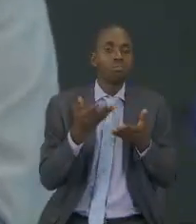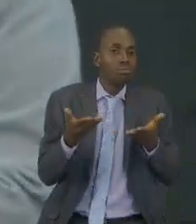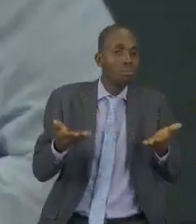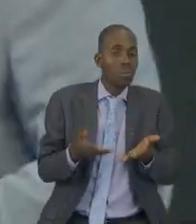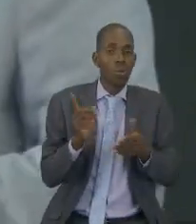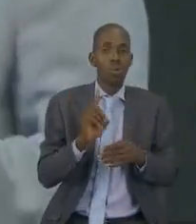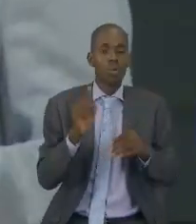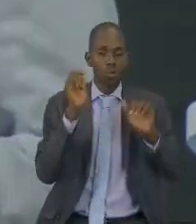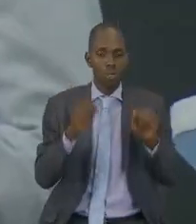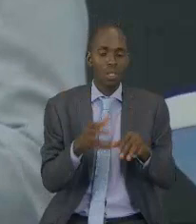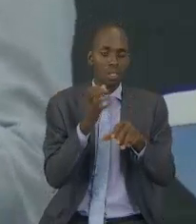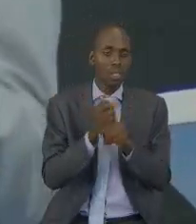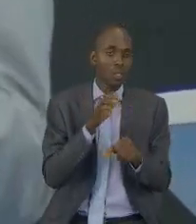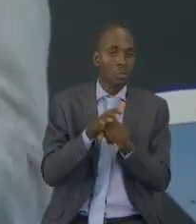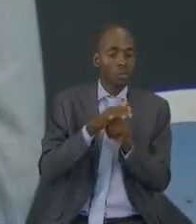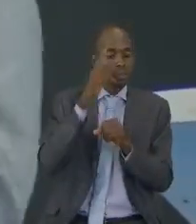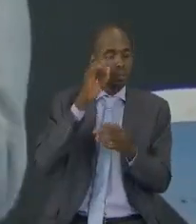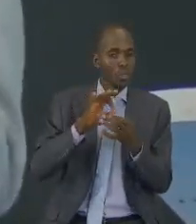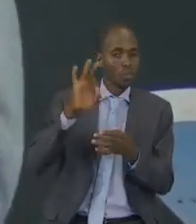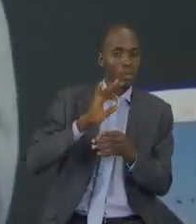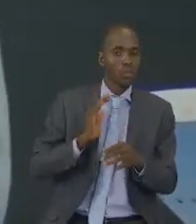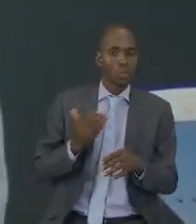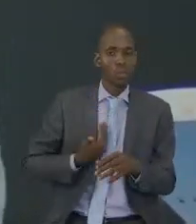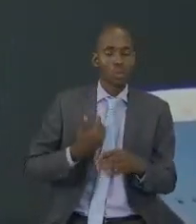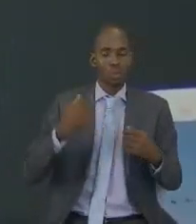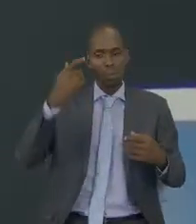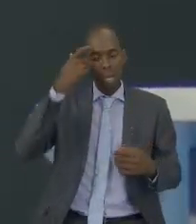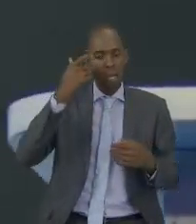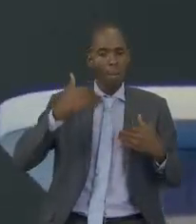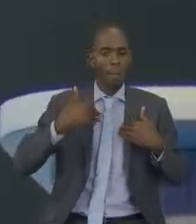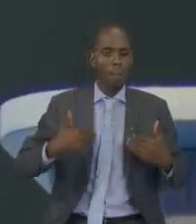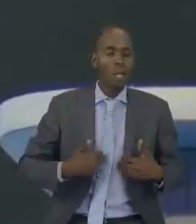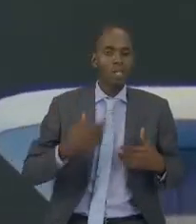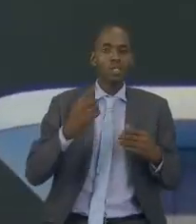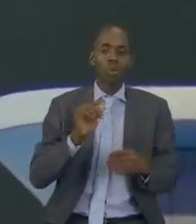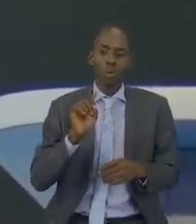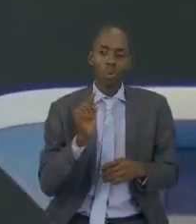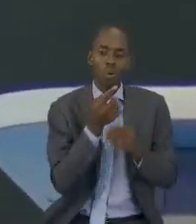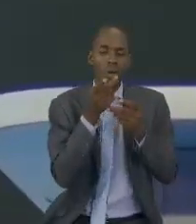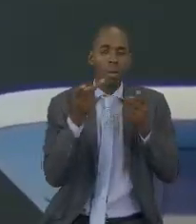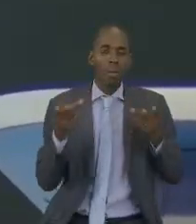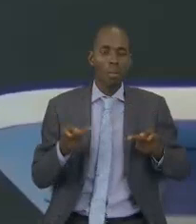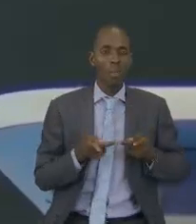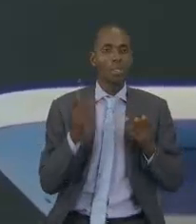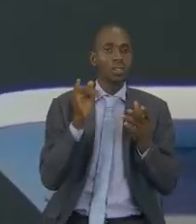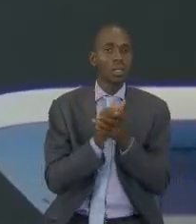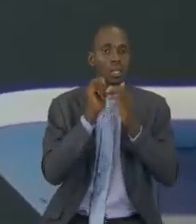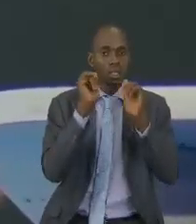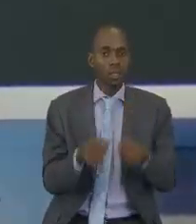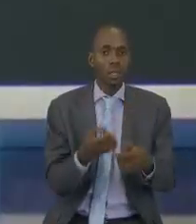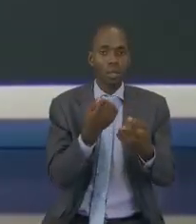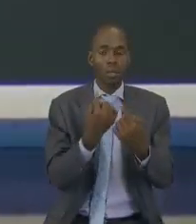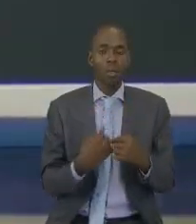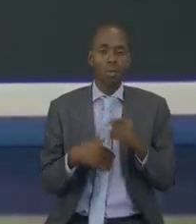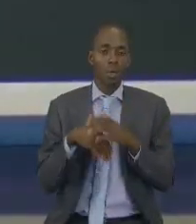sufficiency for your spirit, for your soul, for your mind, for your body, the only place that can come